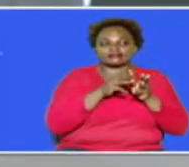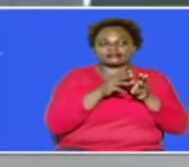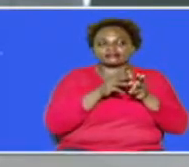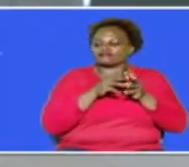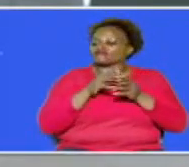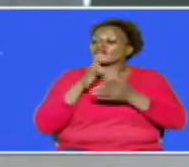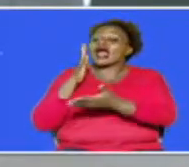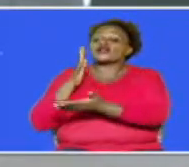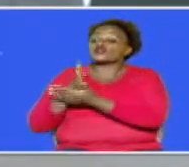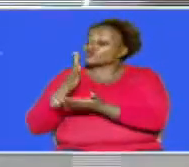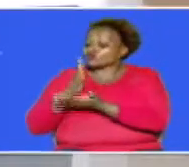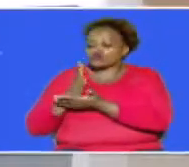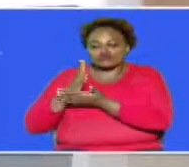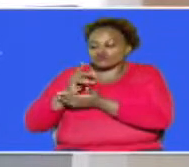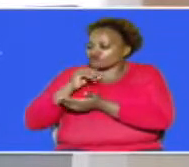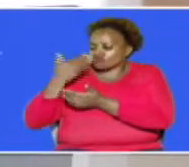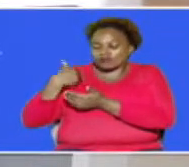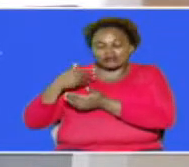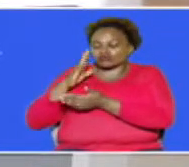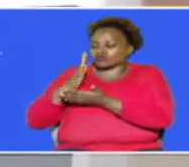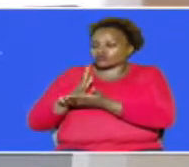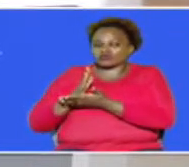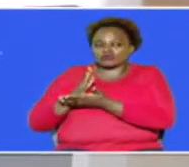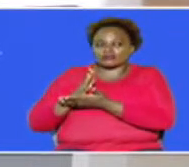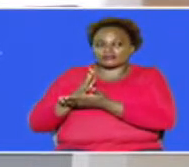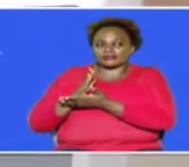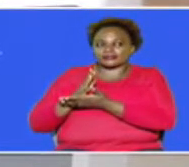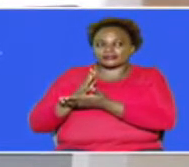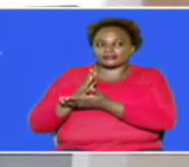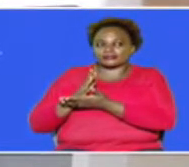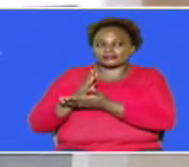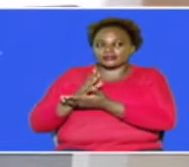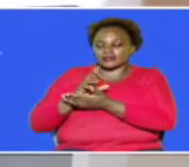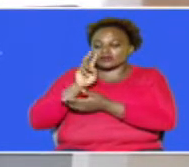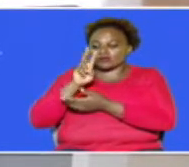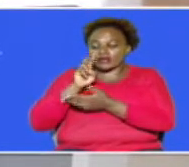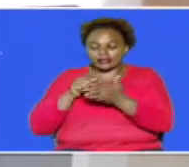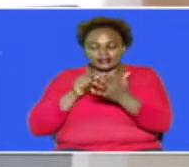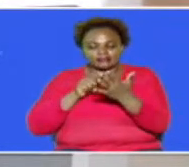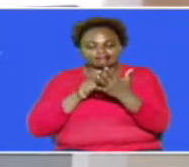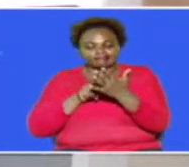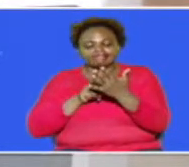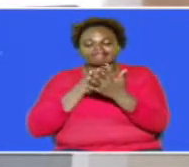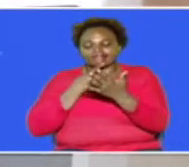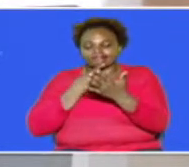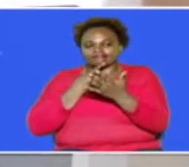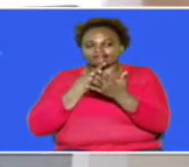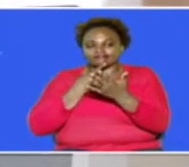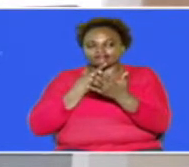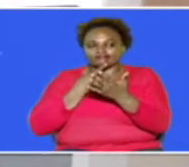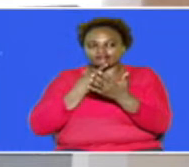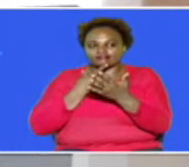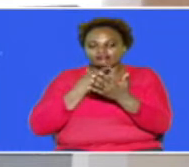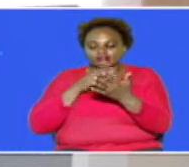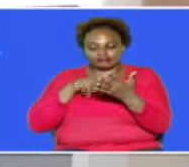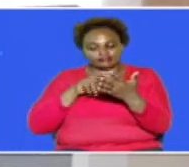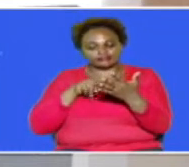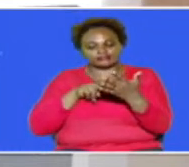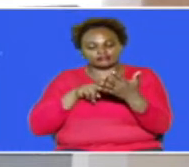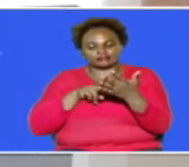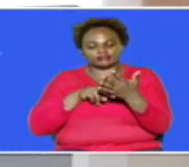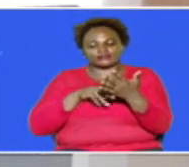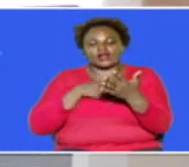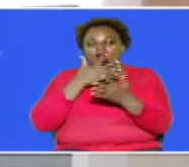not really. It's all about inclusivity. Let me tell you. You know, you're looking at this document that you're reading